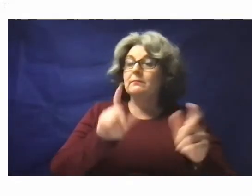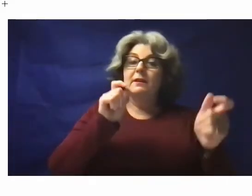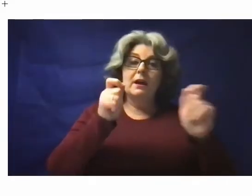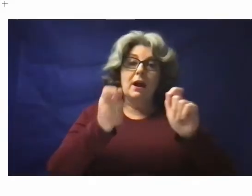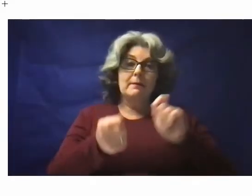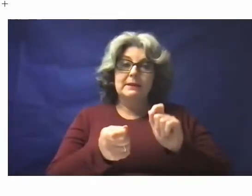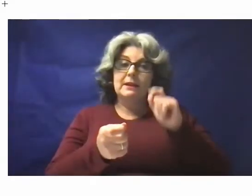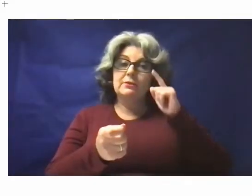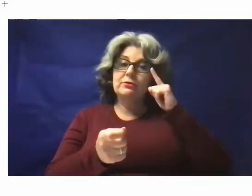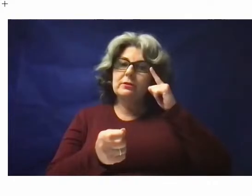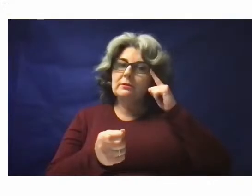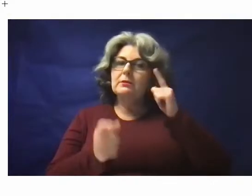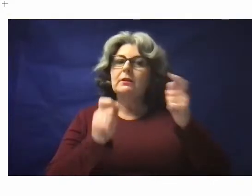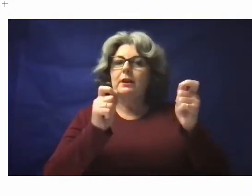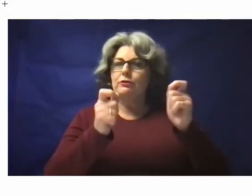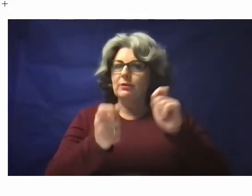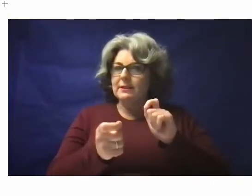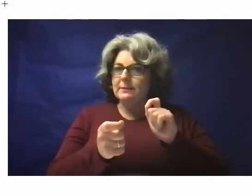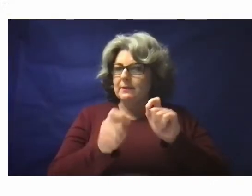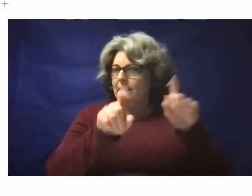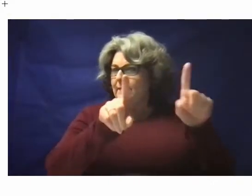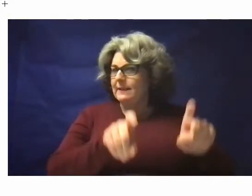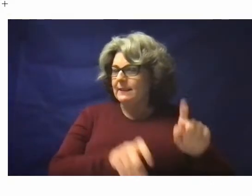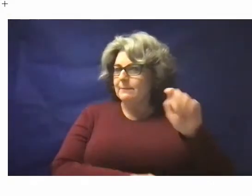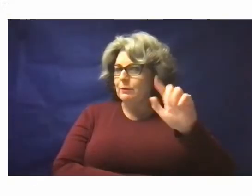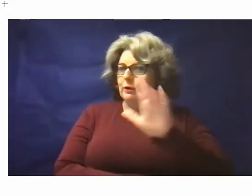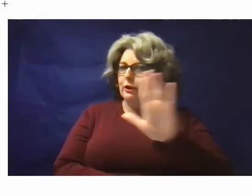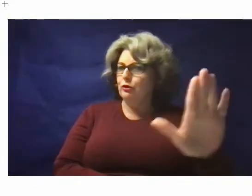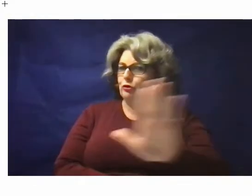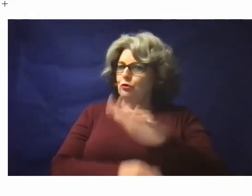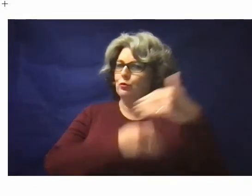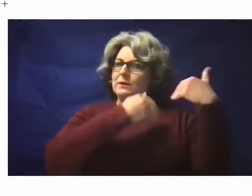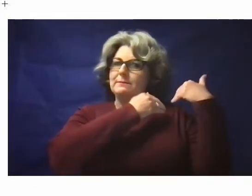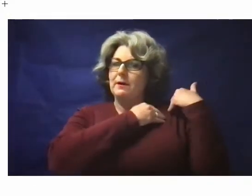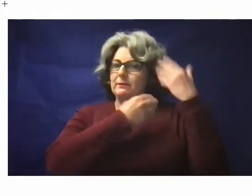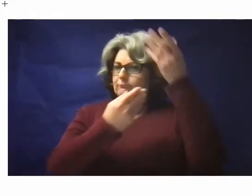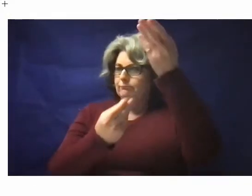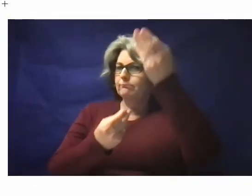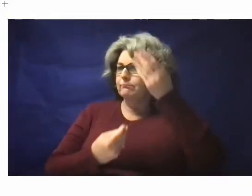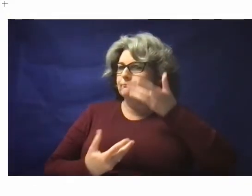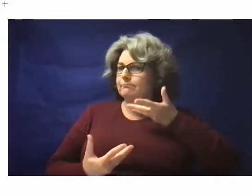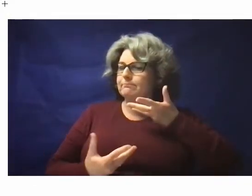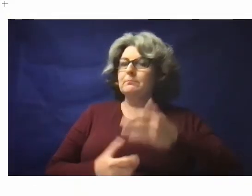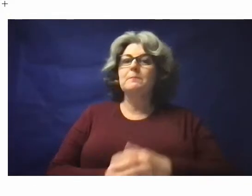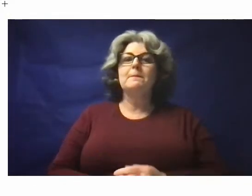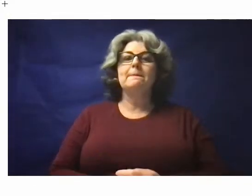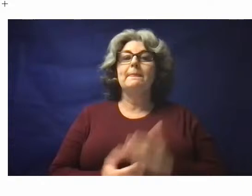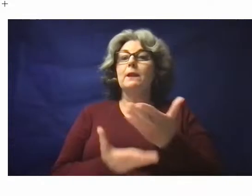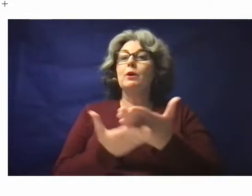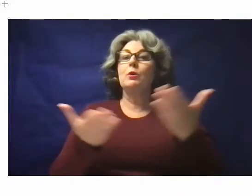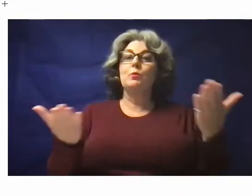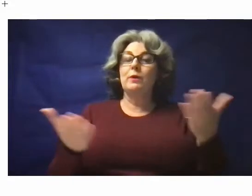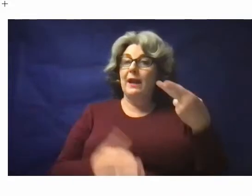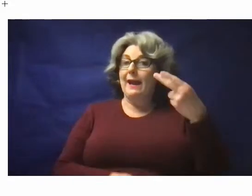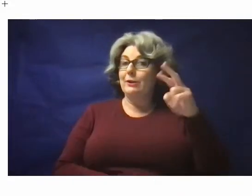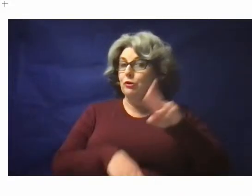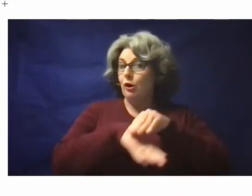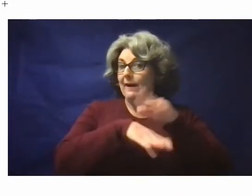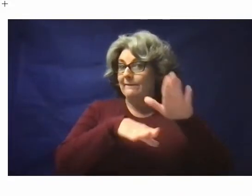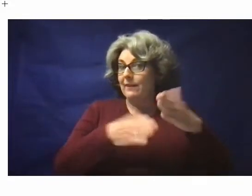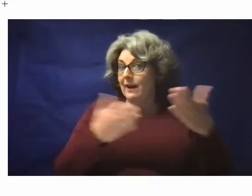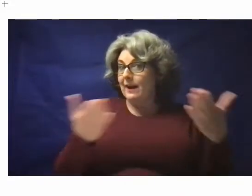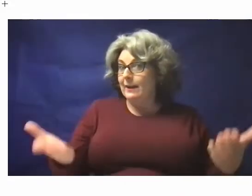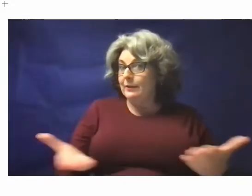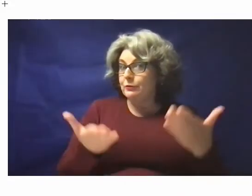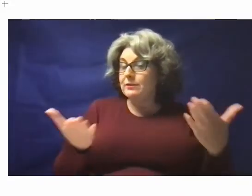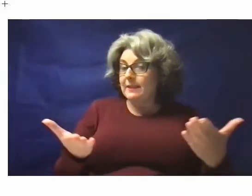adjustment of the assessment tool, it is your responsibility to let us know. We are human resource advisors here. We are the